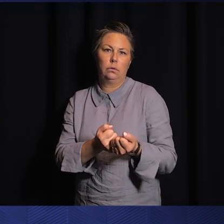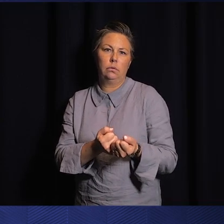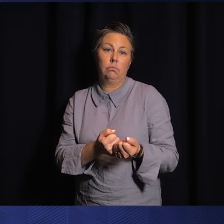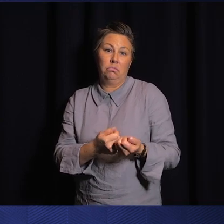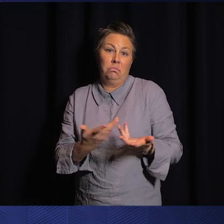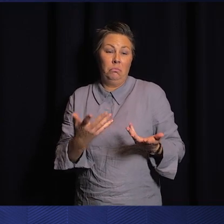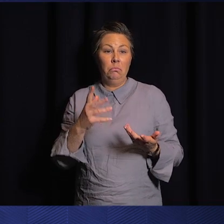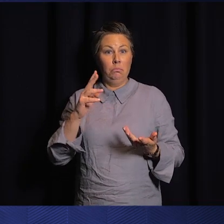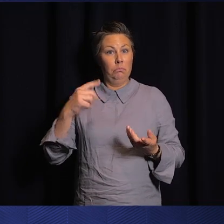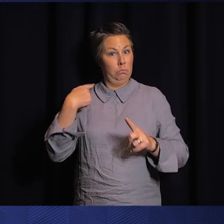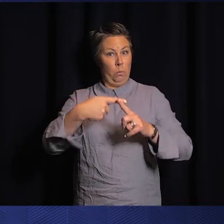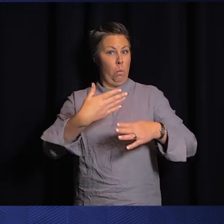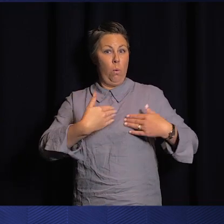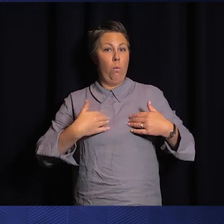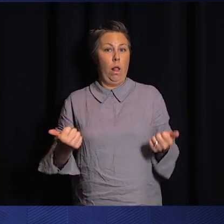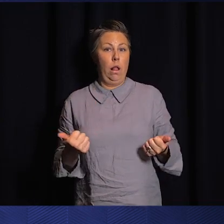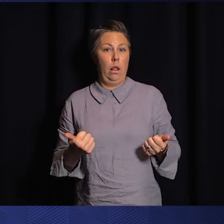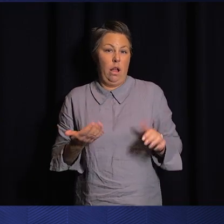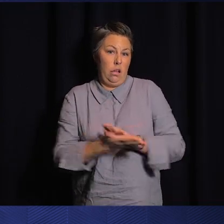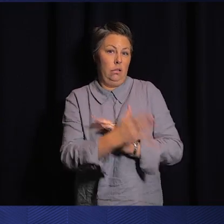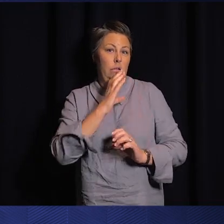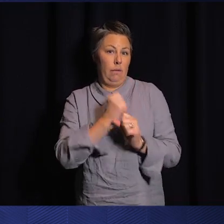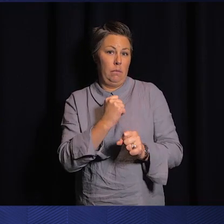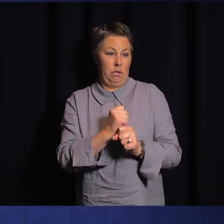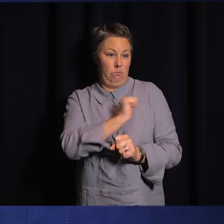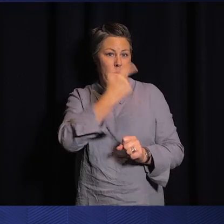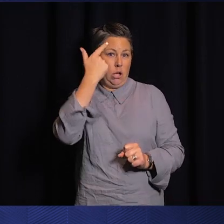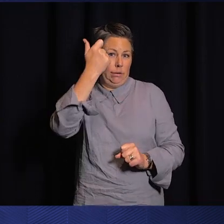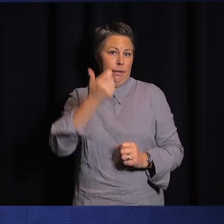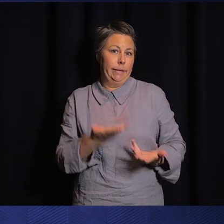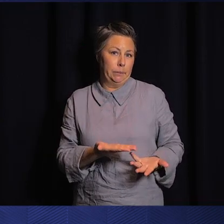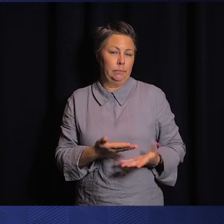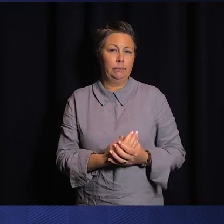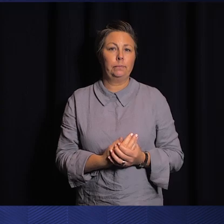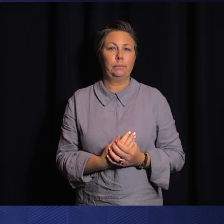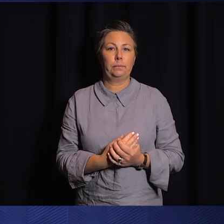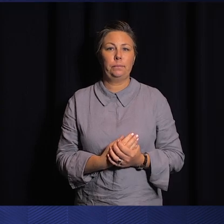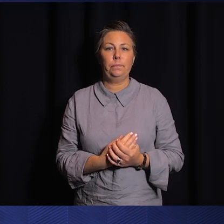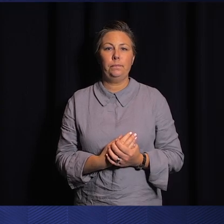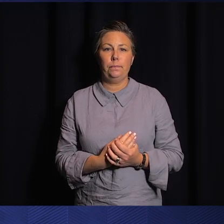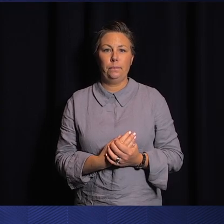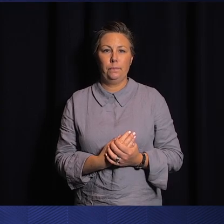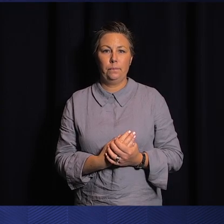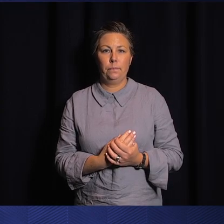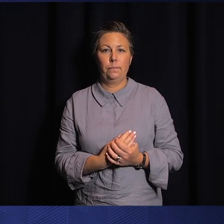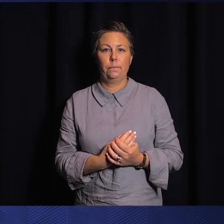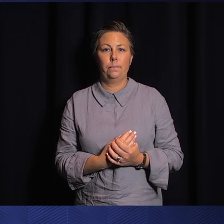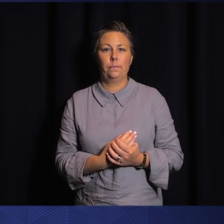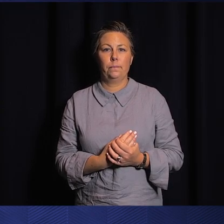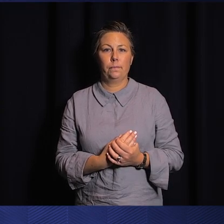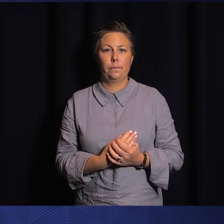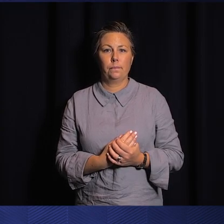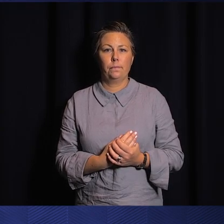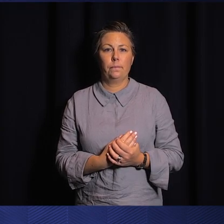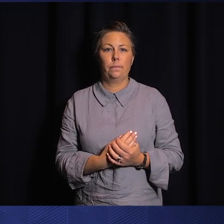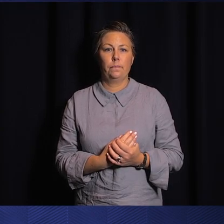well established through the government and by the government, and they are working across all sectors.